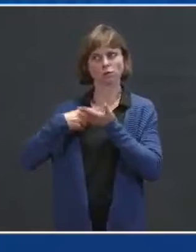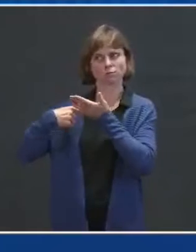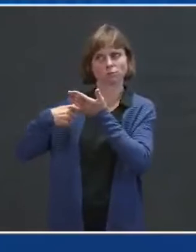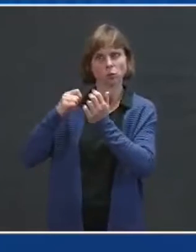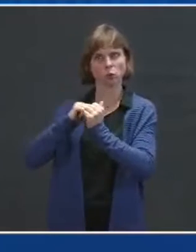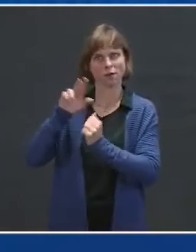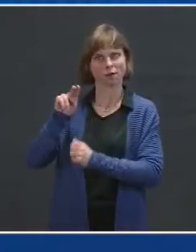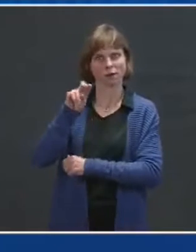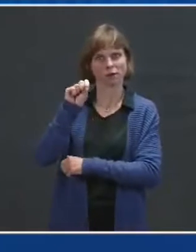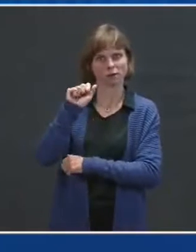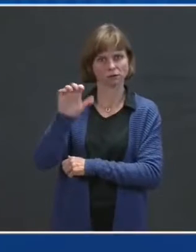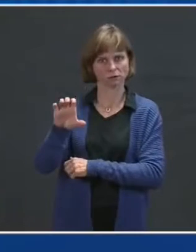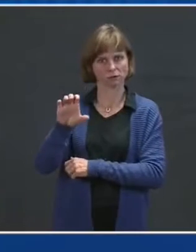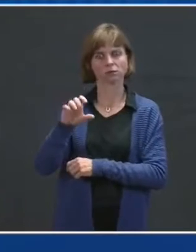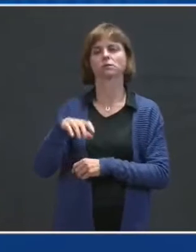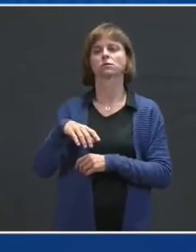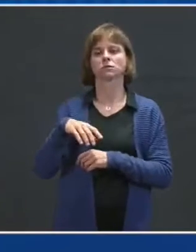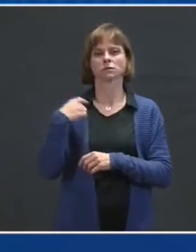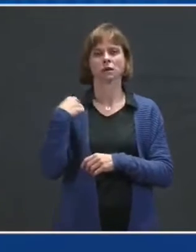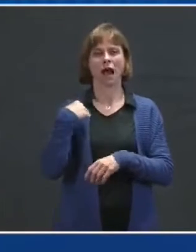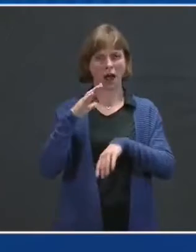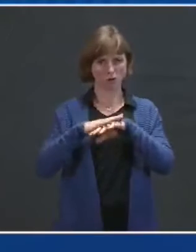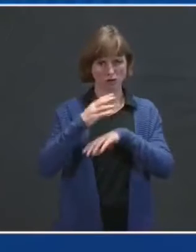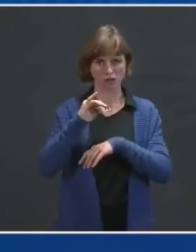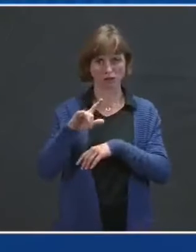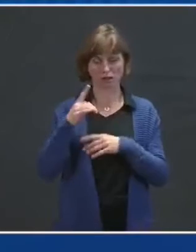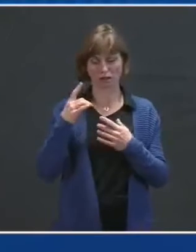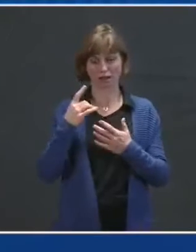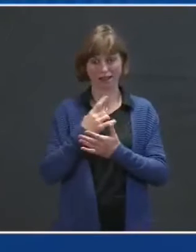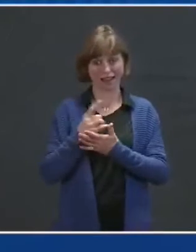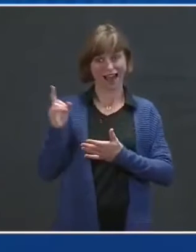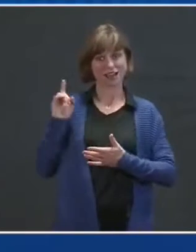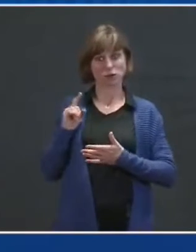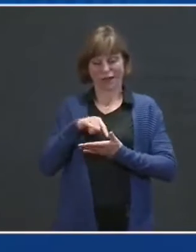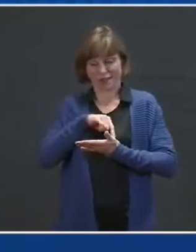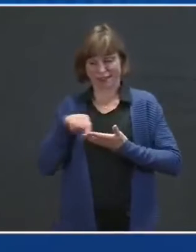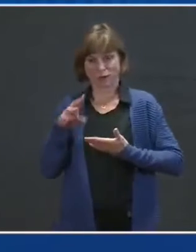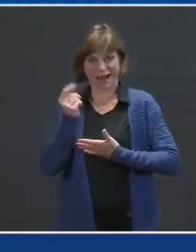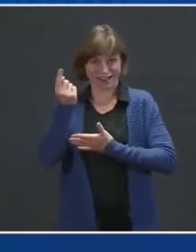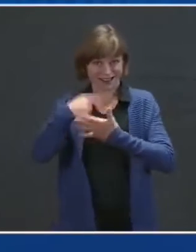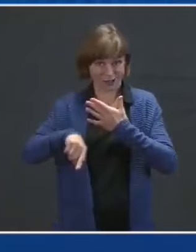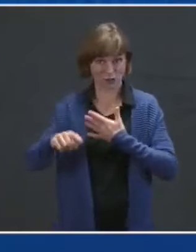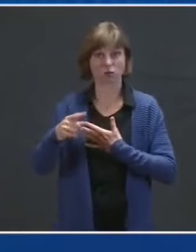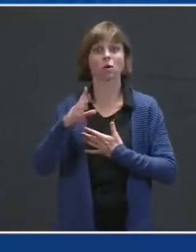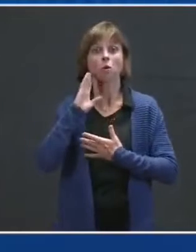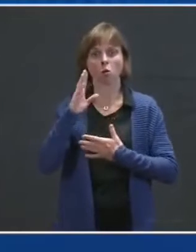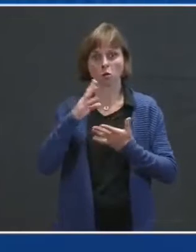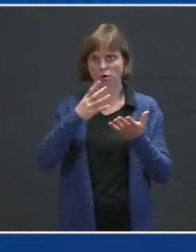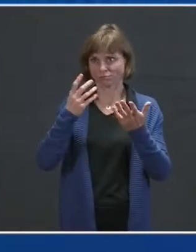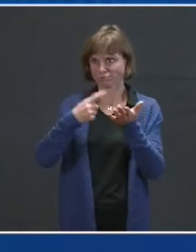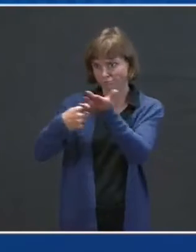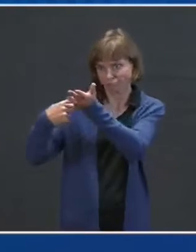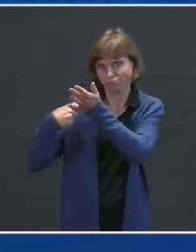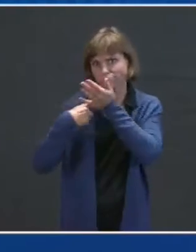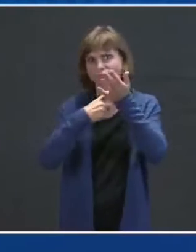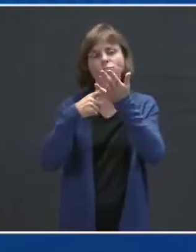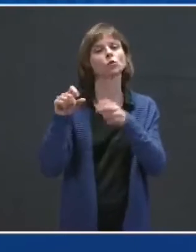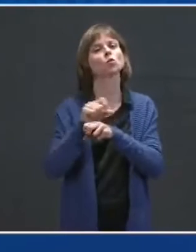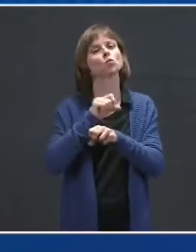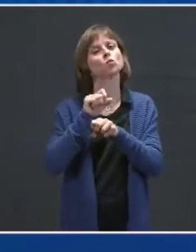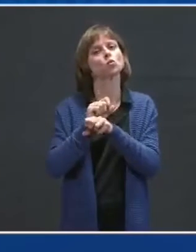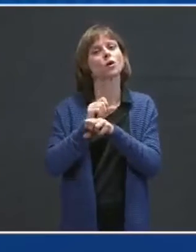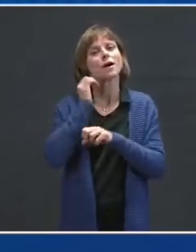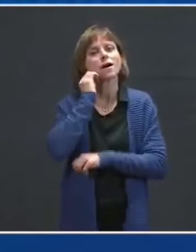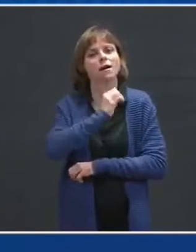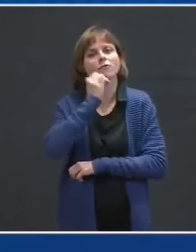on the Hill last week, had Hill discussions this week, and will be on the Hill next week as well. We're working closely with daily conversations